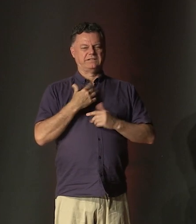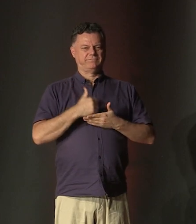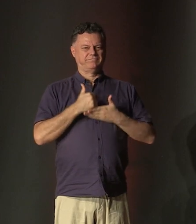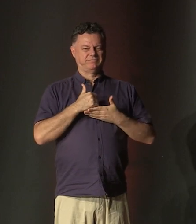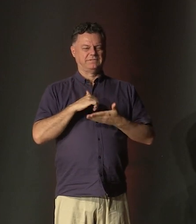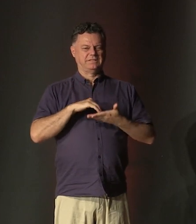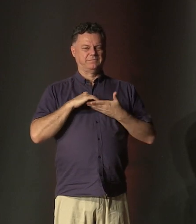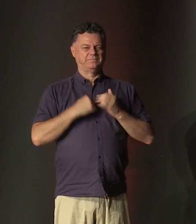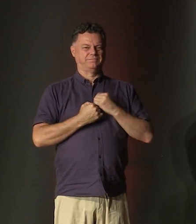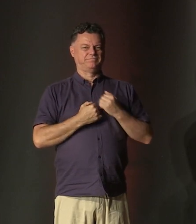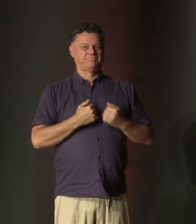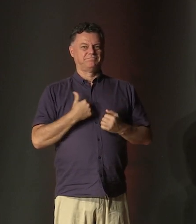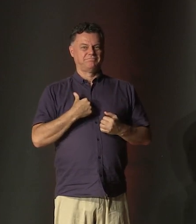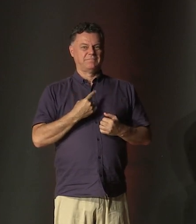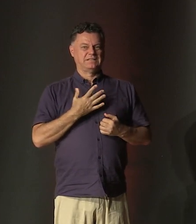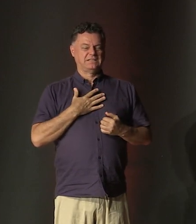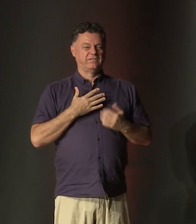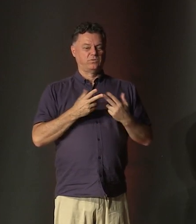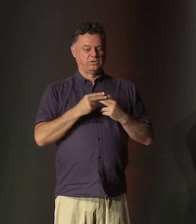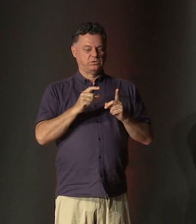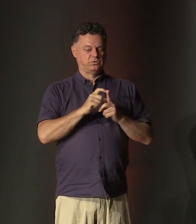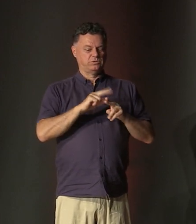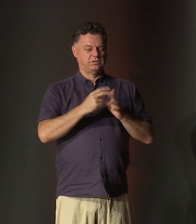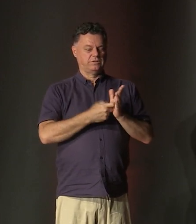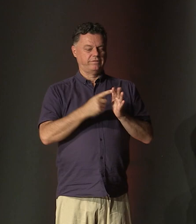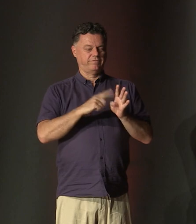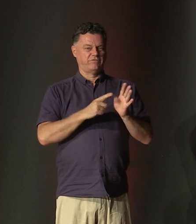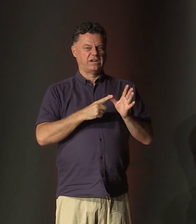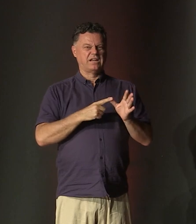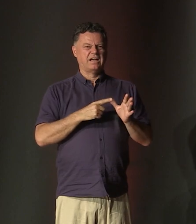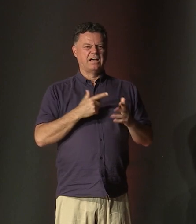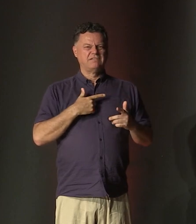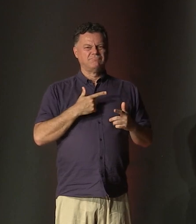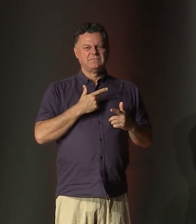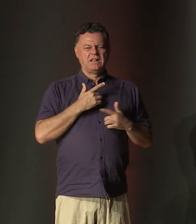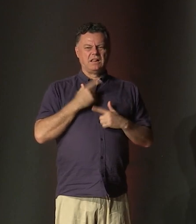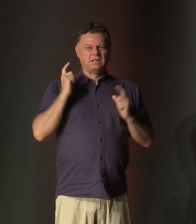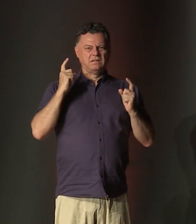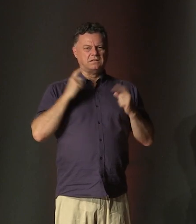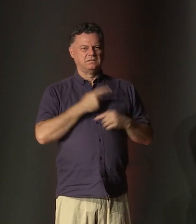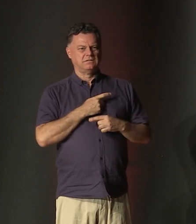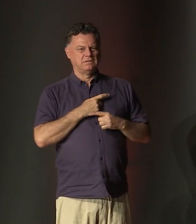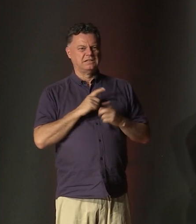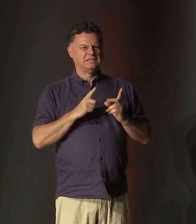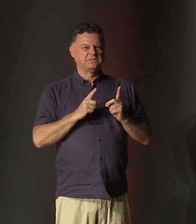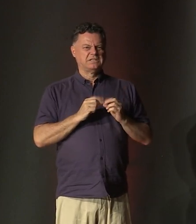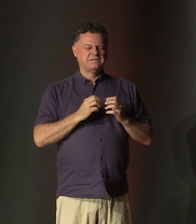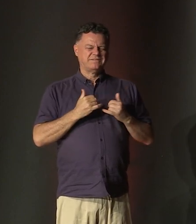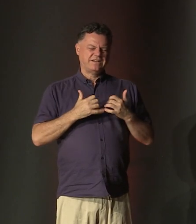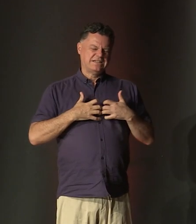was so fearful during those times, often angry and terribly